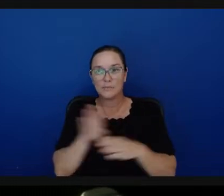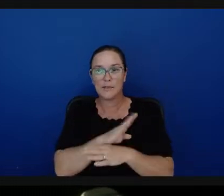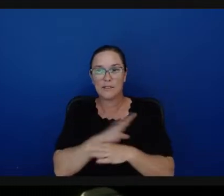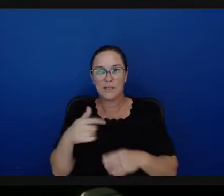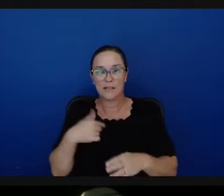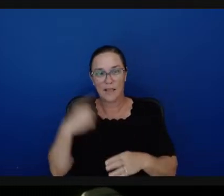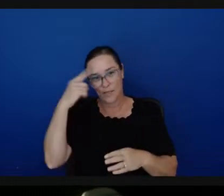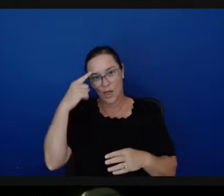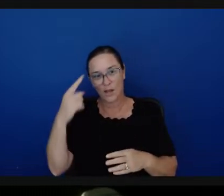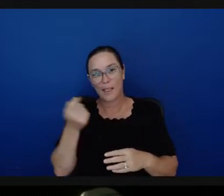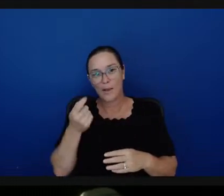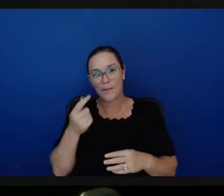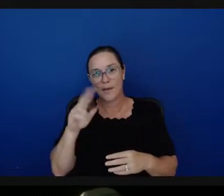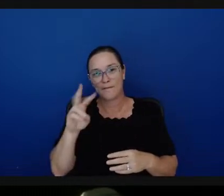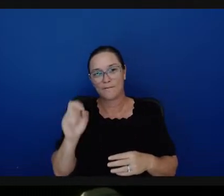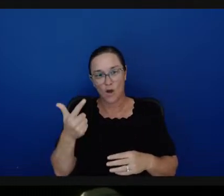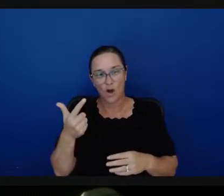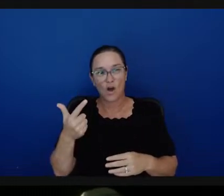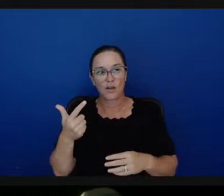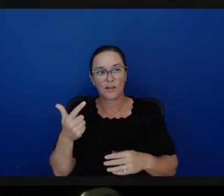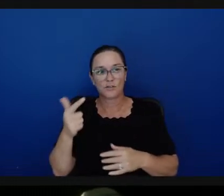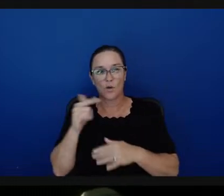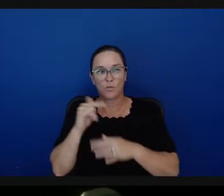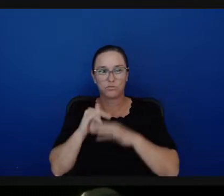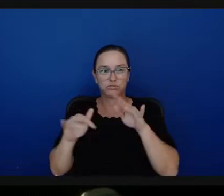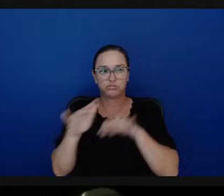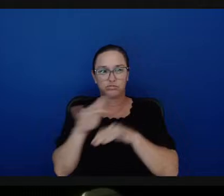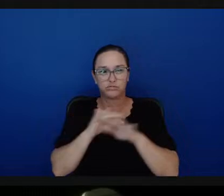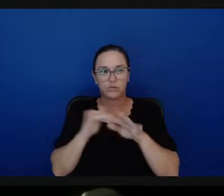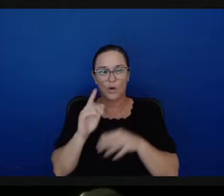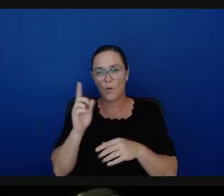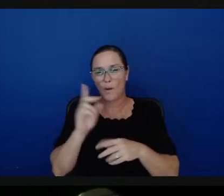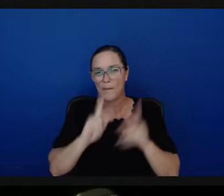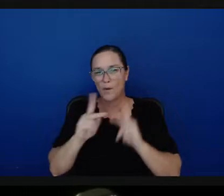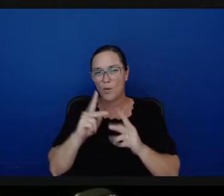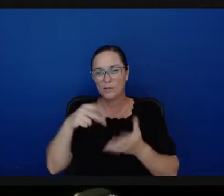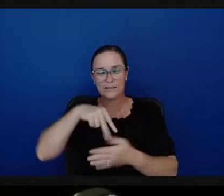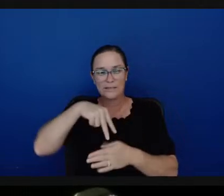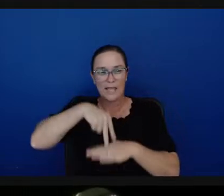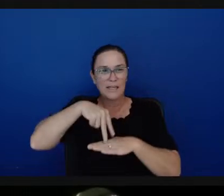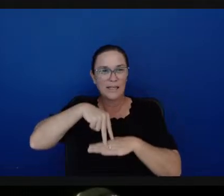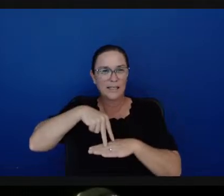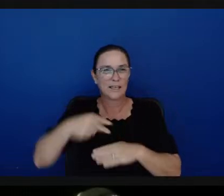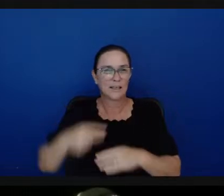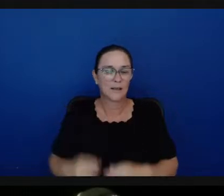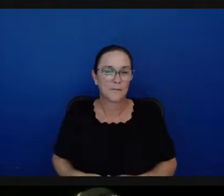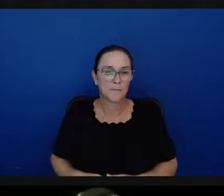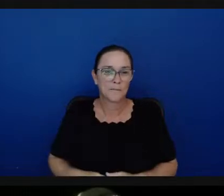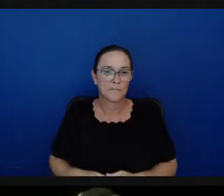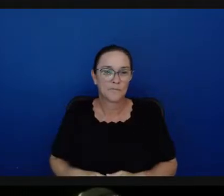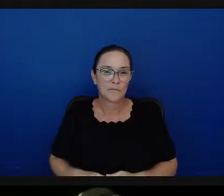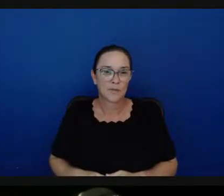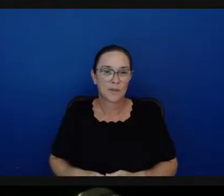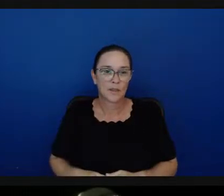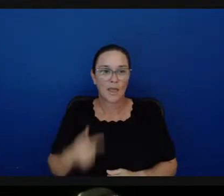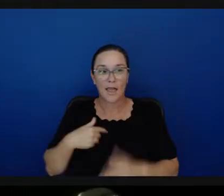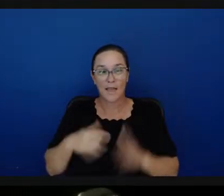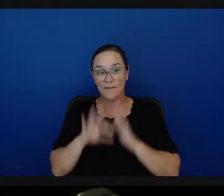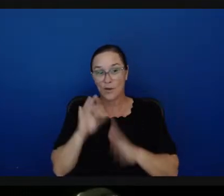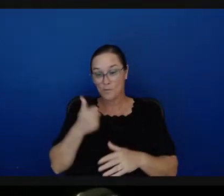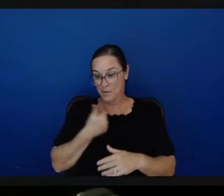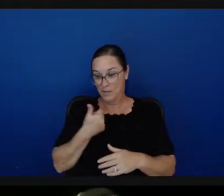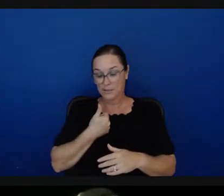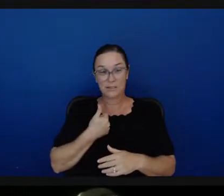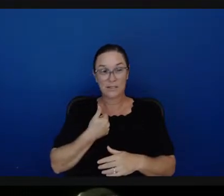foggy, right? So the fog was blowing more in the direction of where people were standing. So, but yeah, I found myself when I went